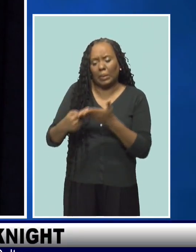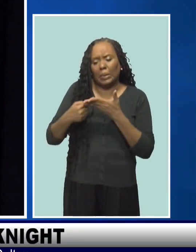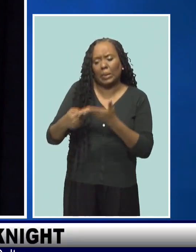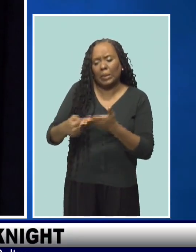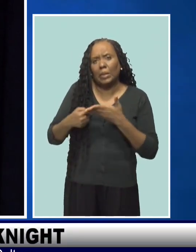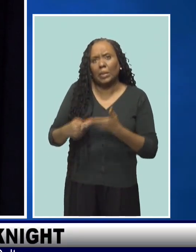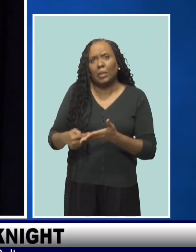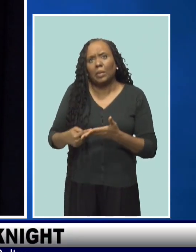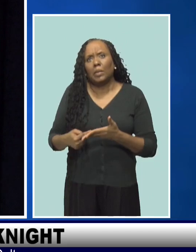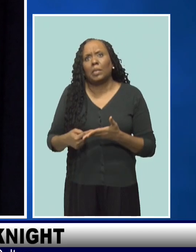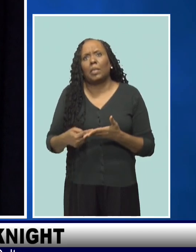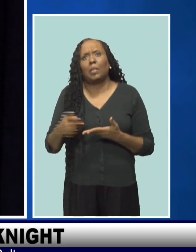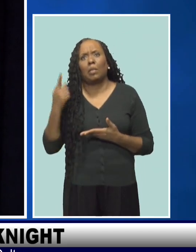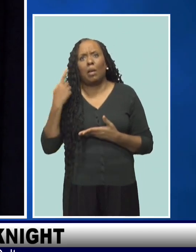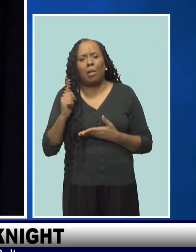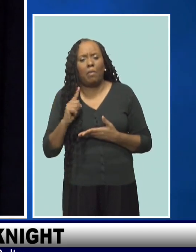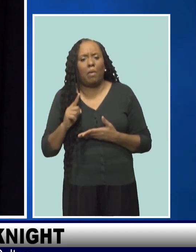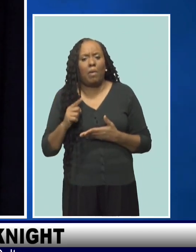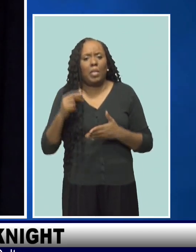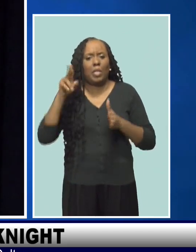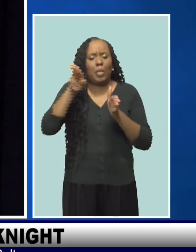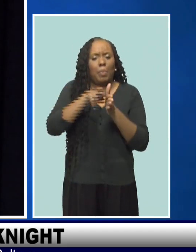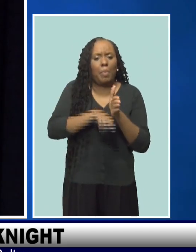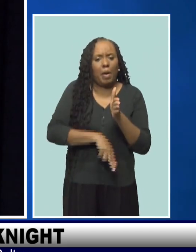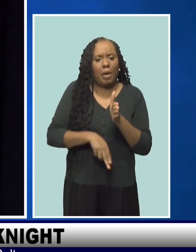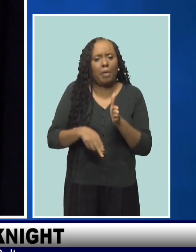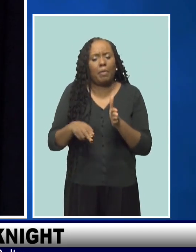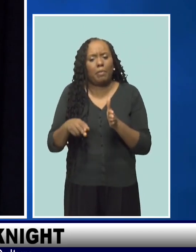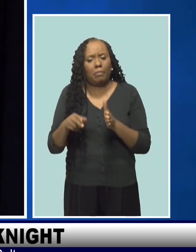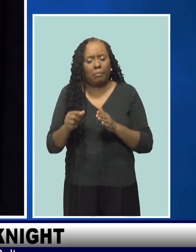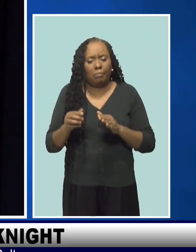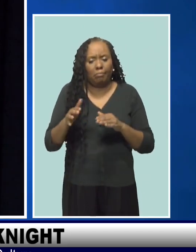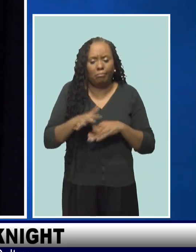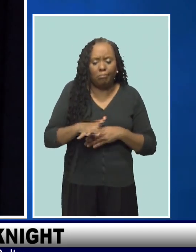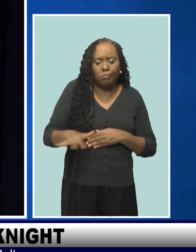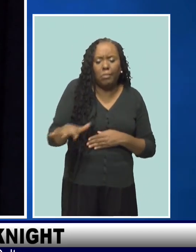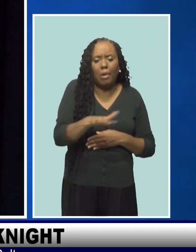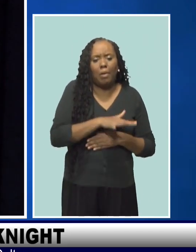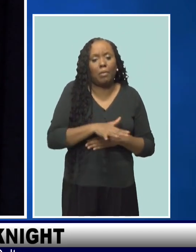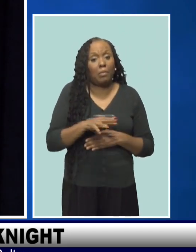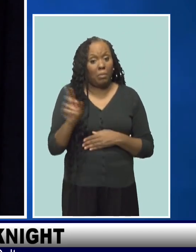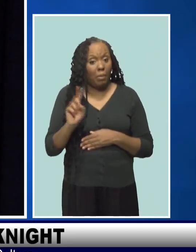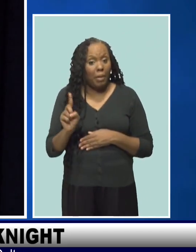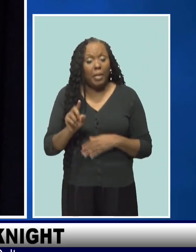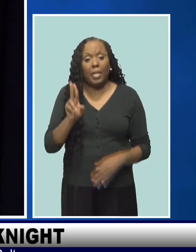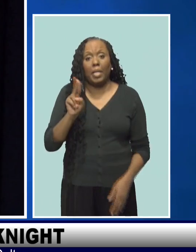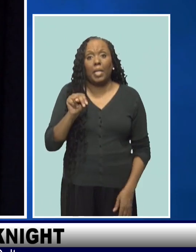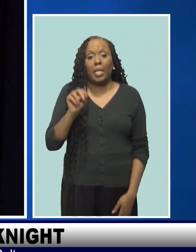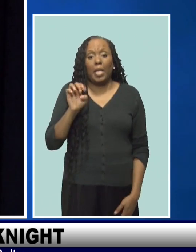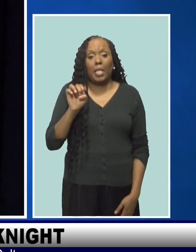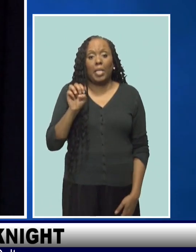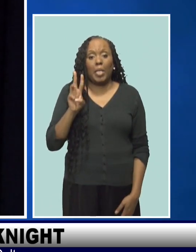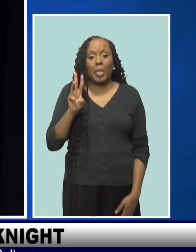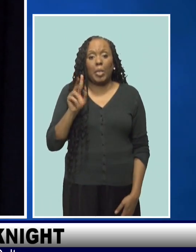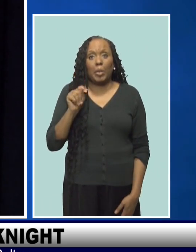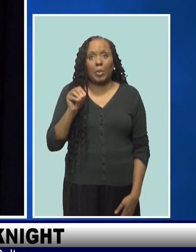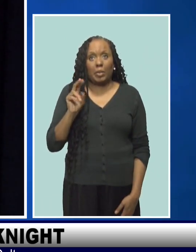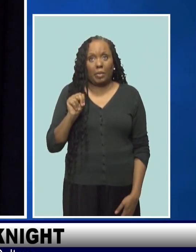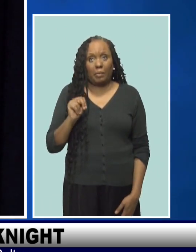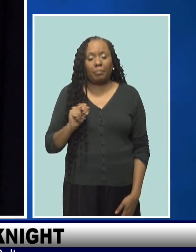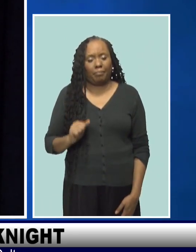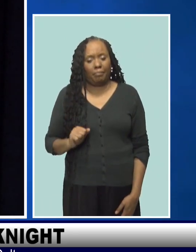of the enslaved burial ground at Newton Plantation, at which now we have